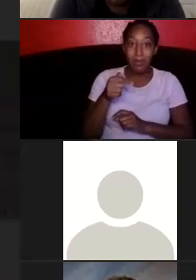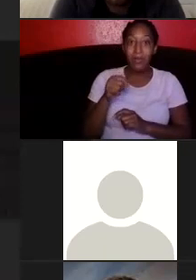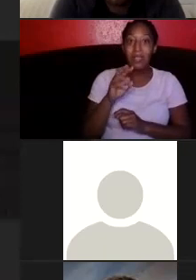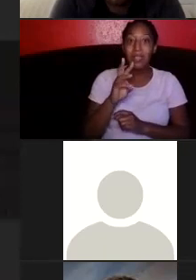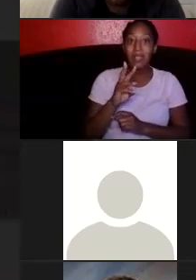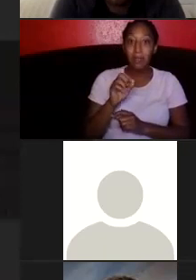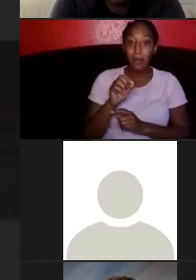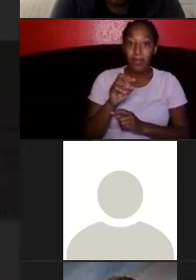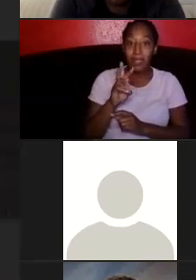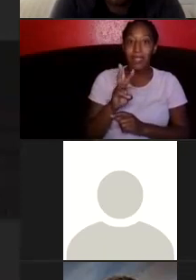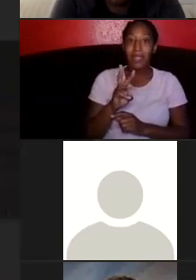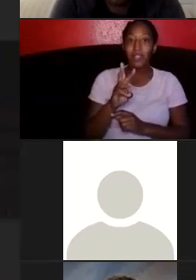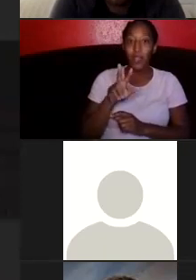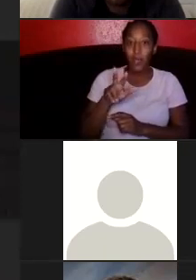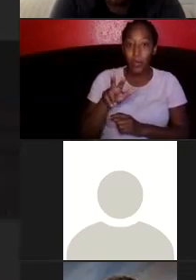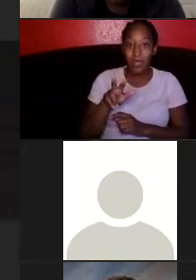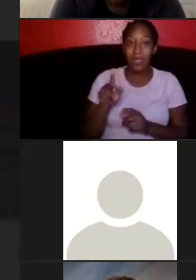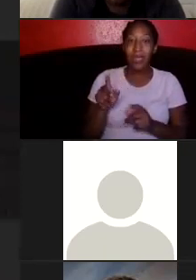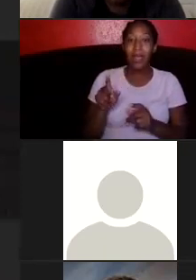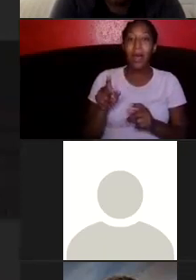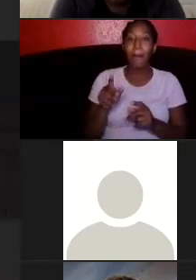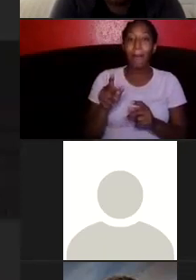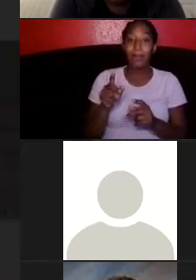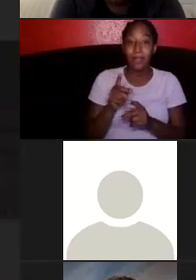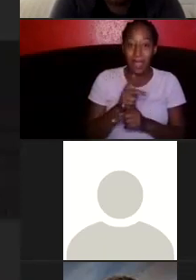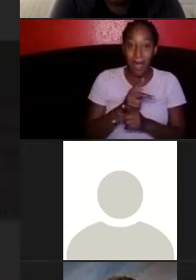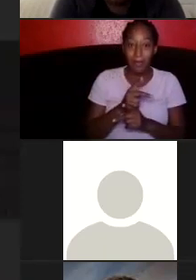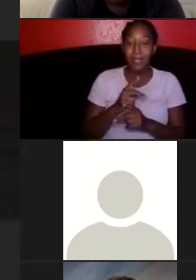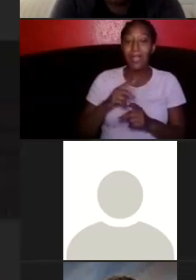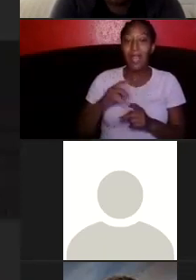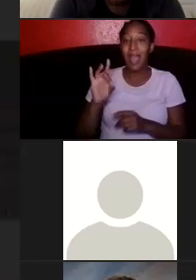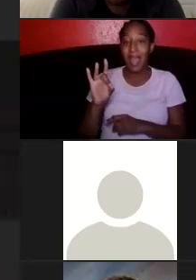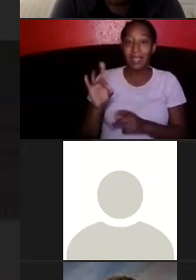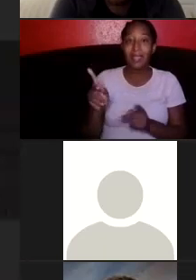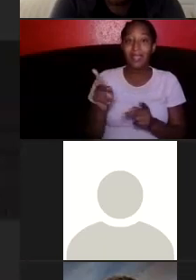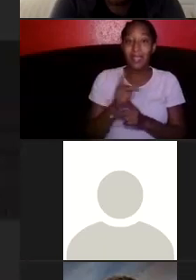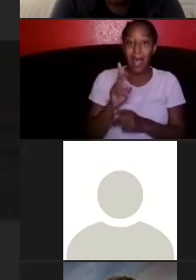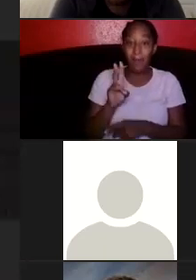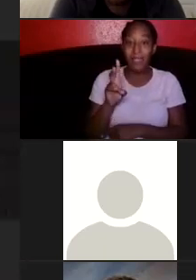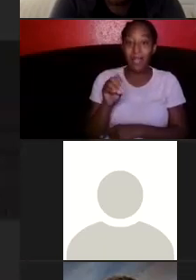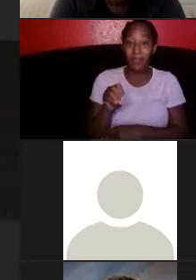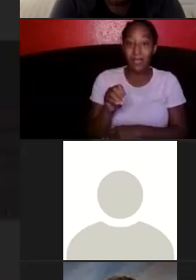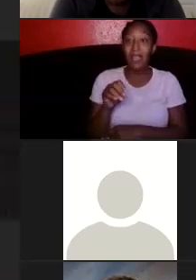by 6.38 squared gives me 68.6.